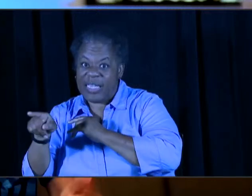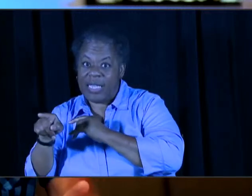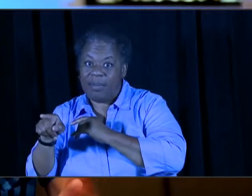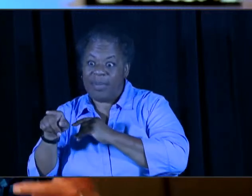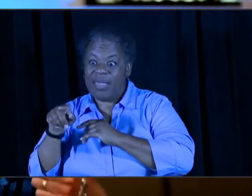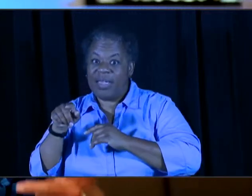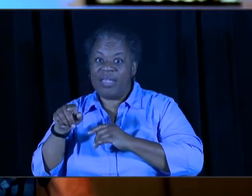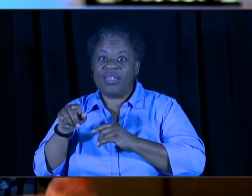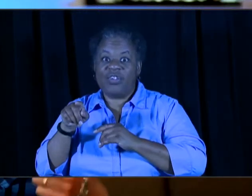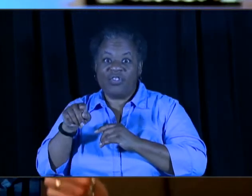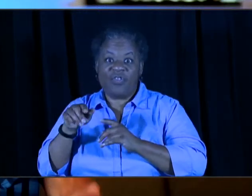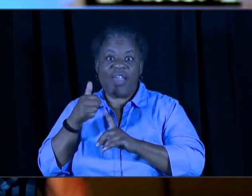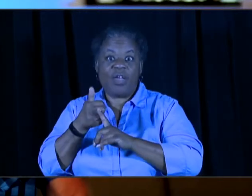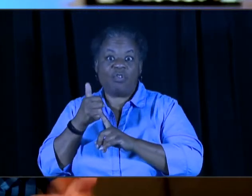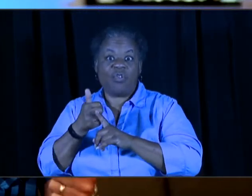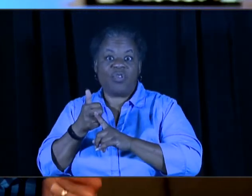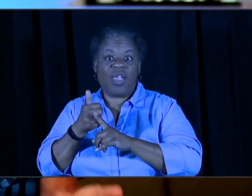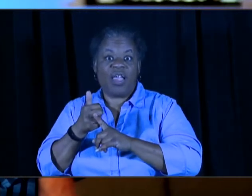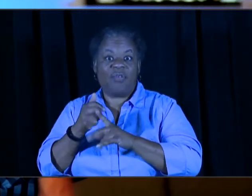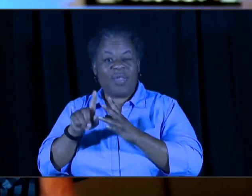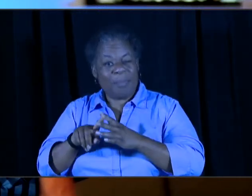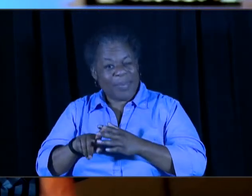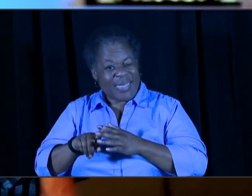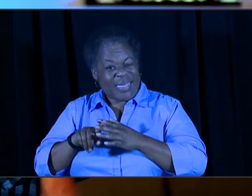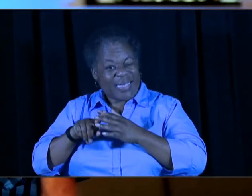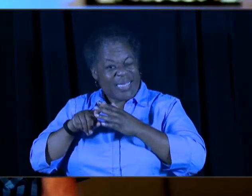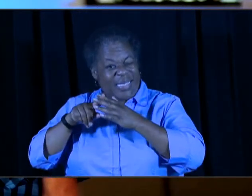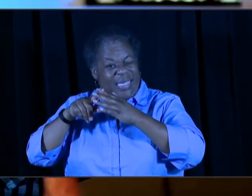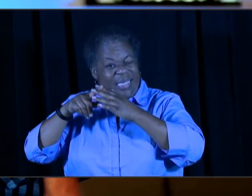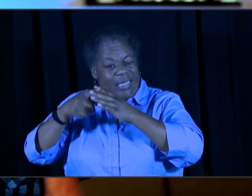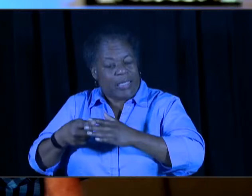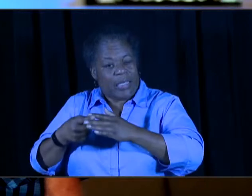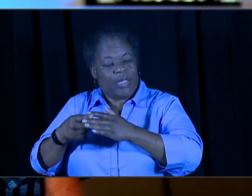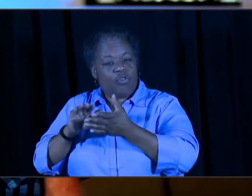herself beginning to be able to forgive as well.